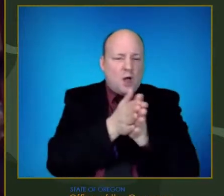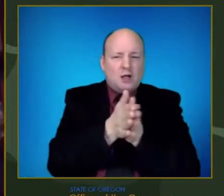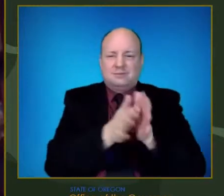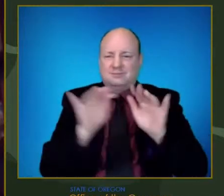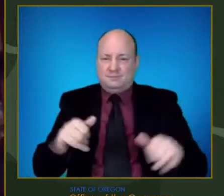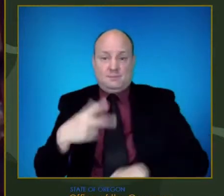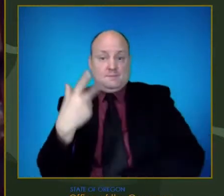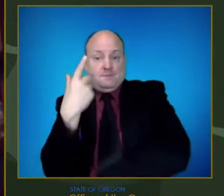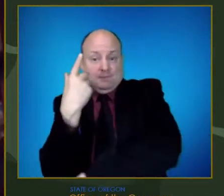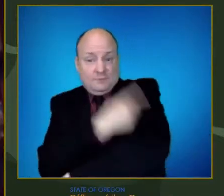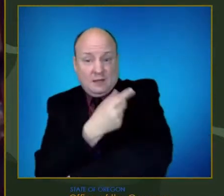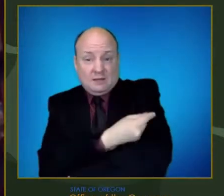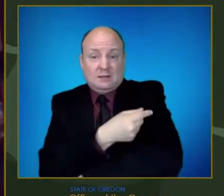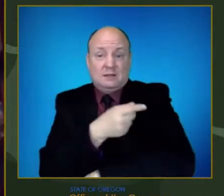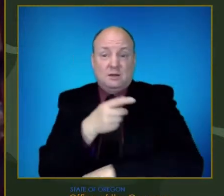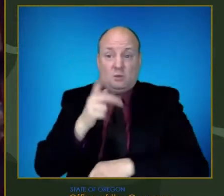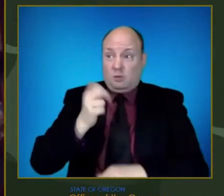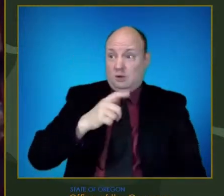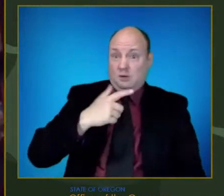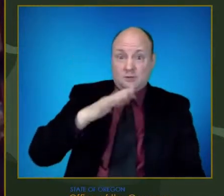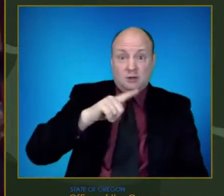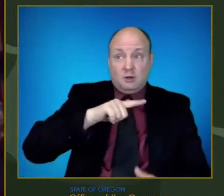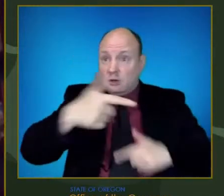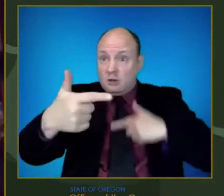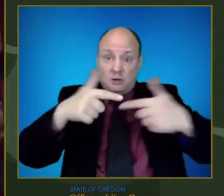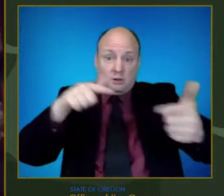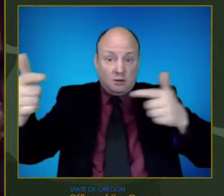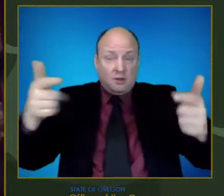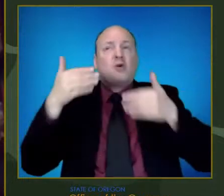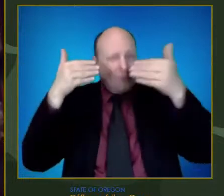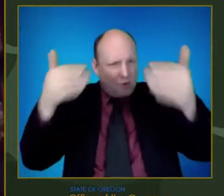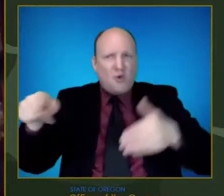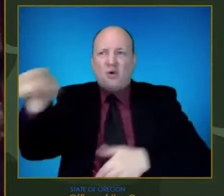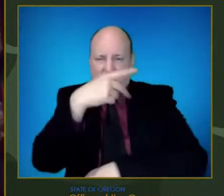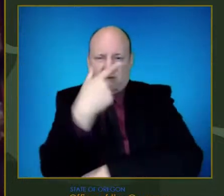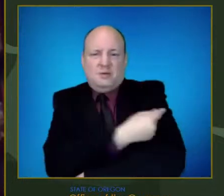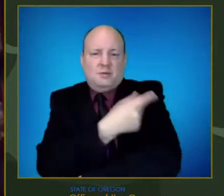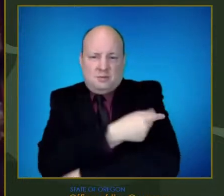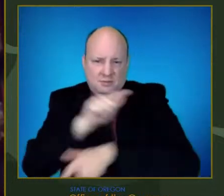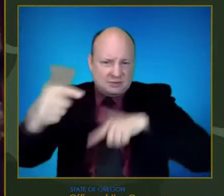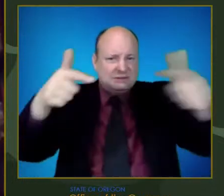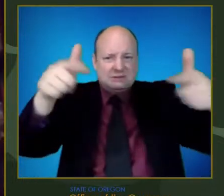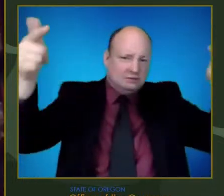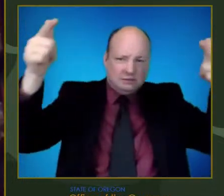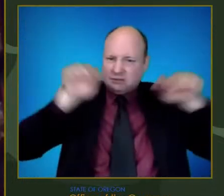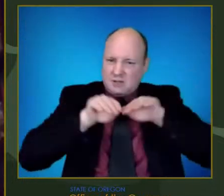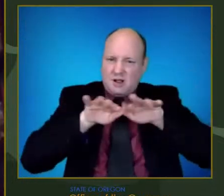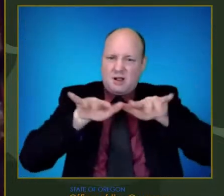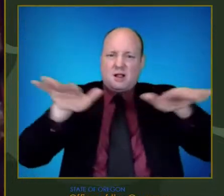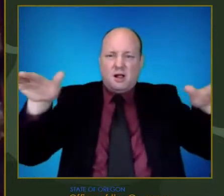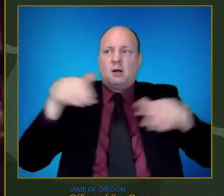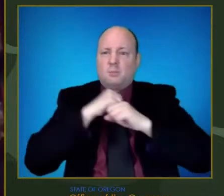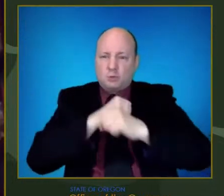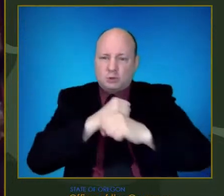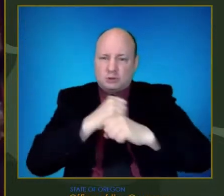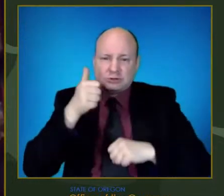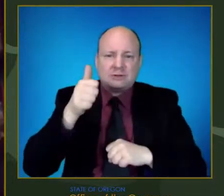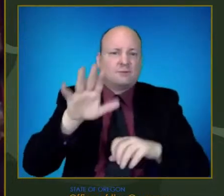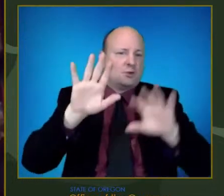eligible and when it's your turn. Thank you for continuing to take these steps to protect yourselves, your families, and the loved ones around